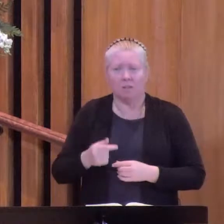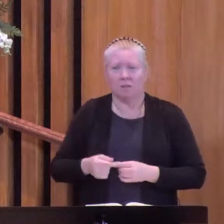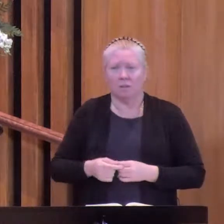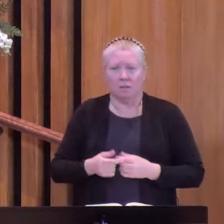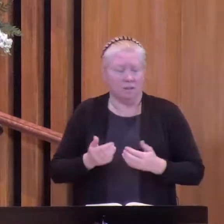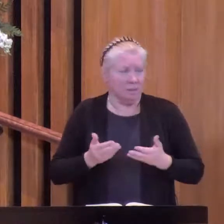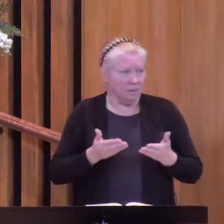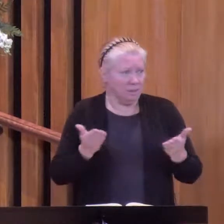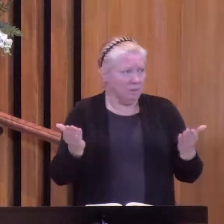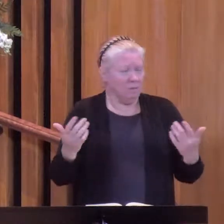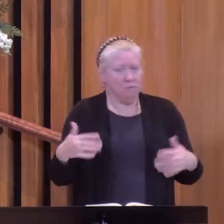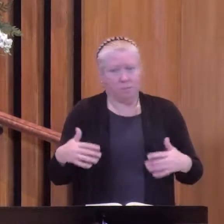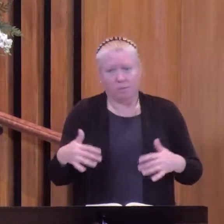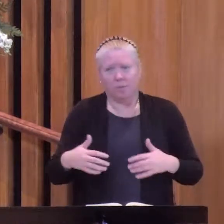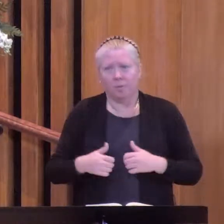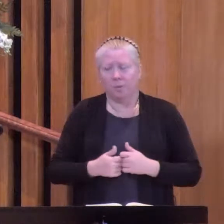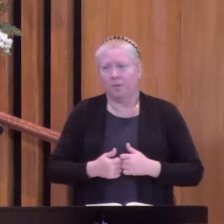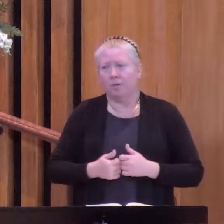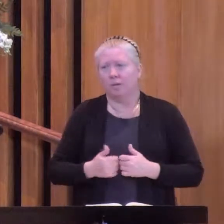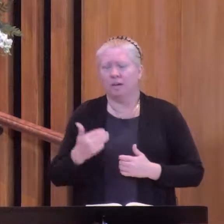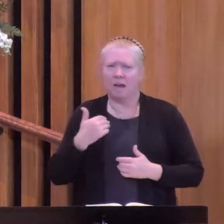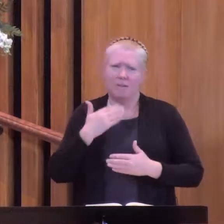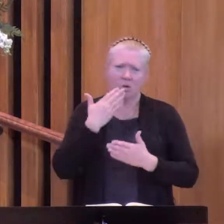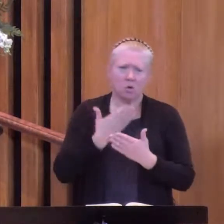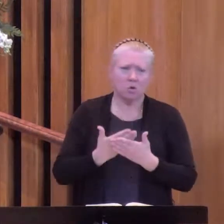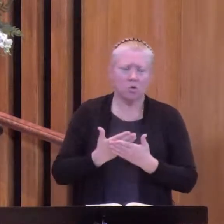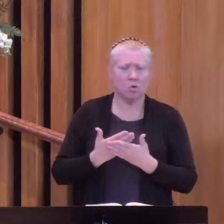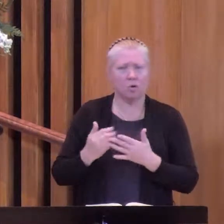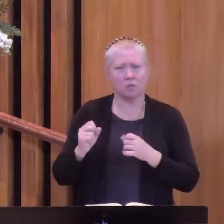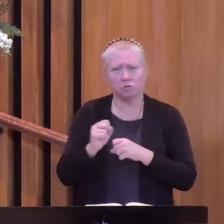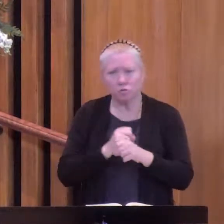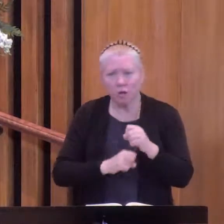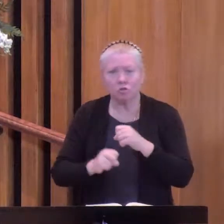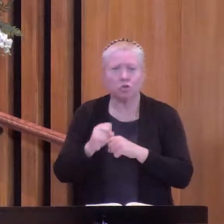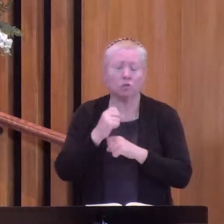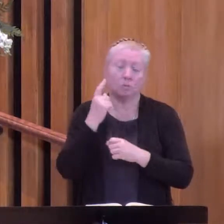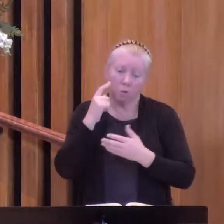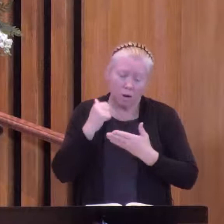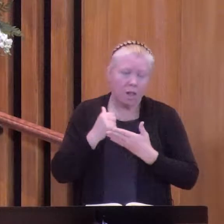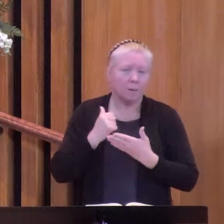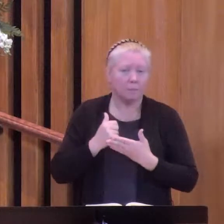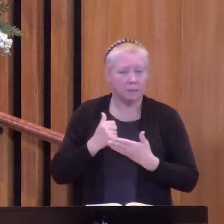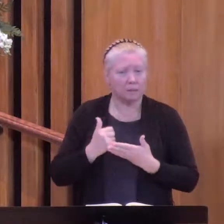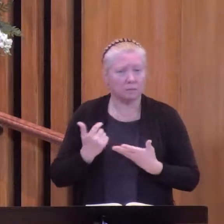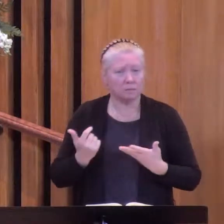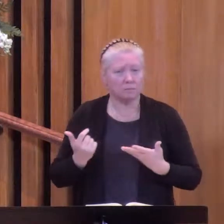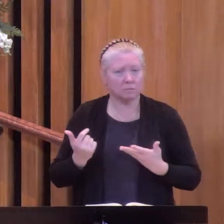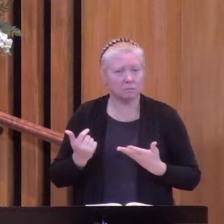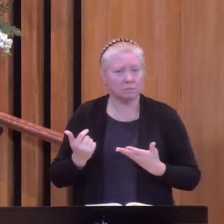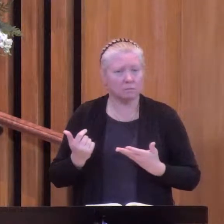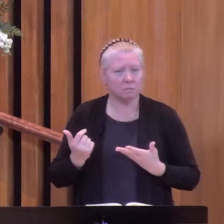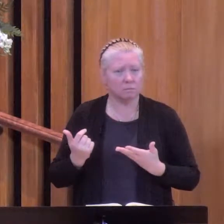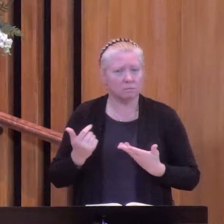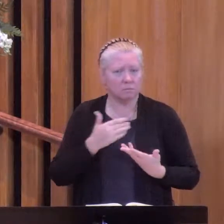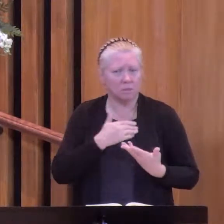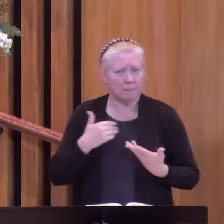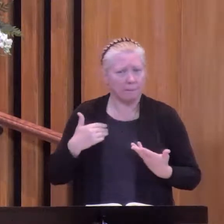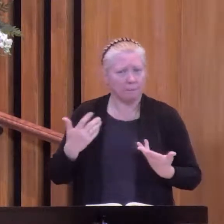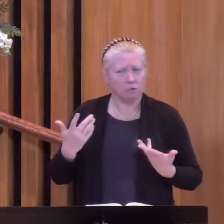many ways is organized and structured to help facilitate our parish membership